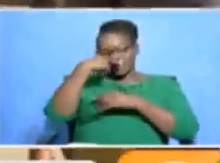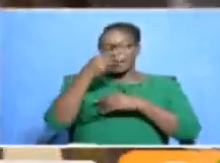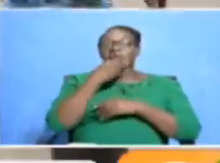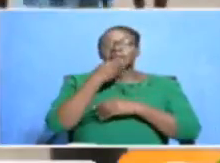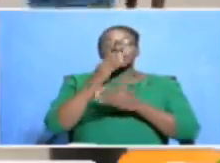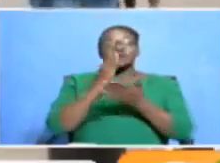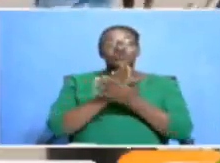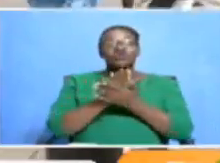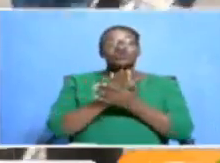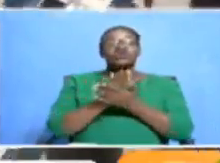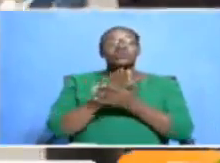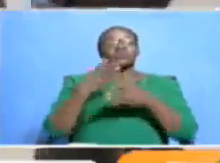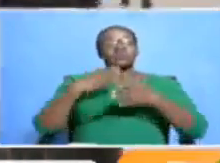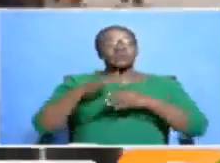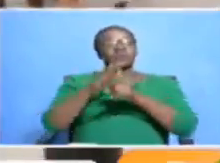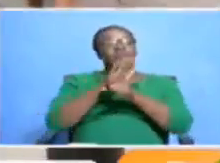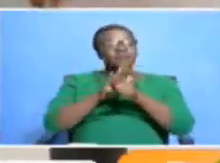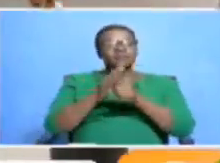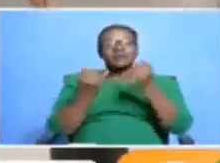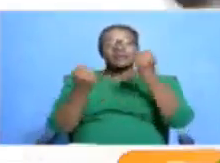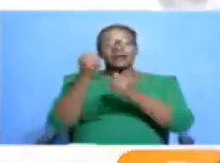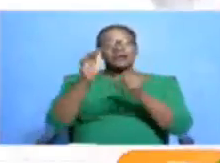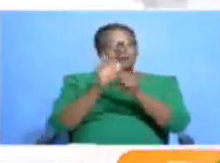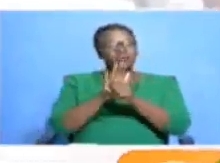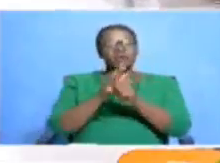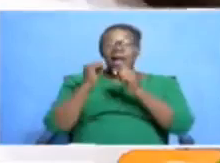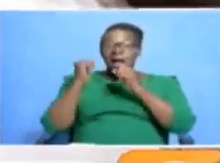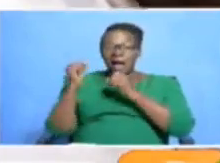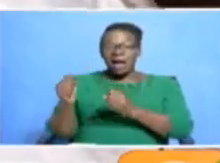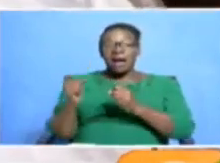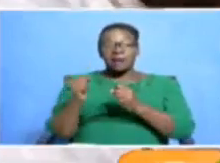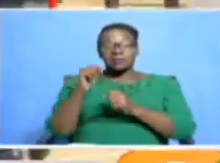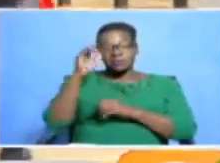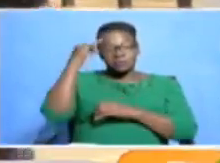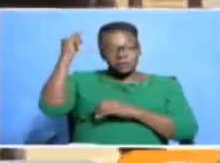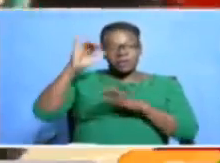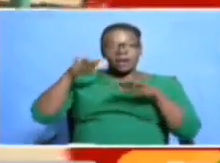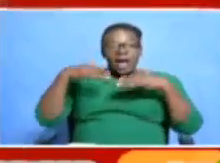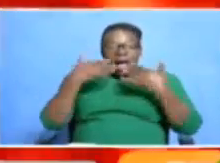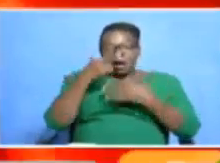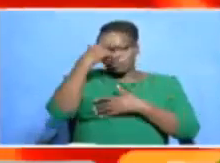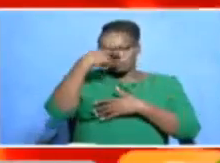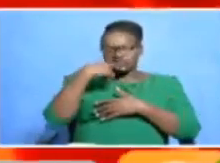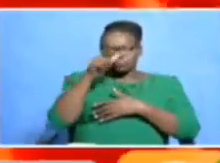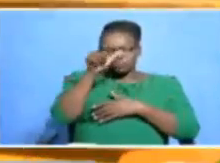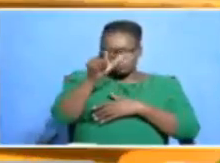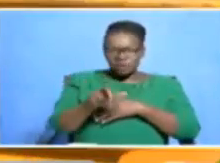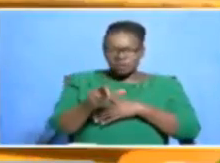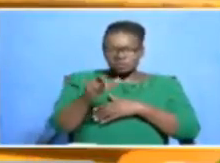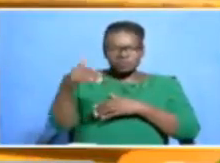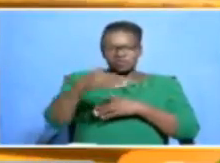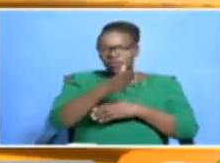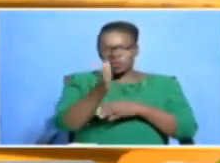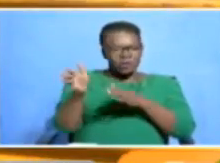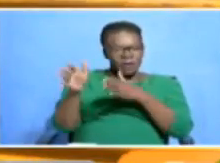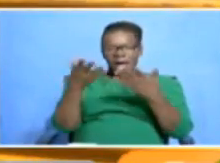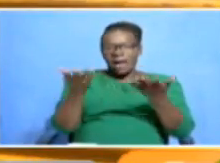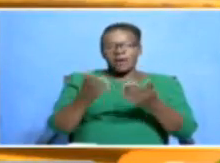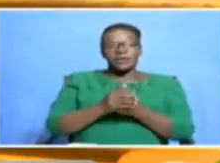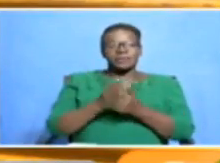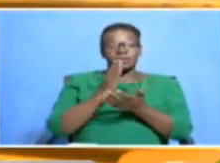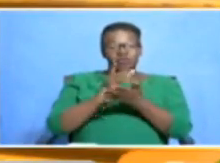city streets full of people and cars, it is difficult to imagine how a visually impaired person maneuvers.